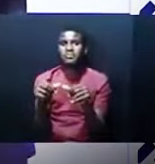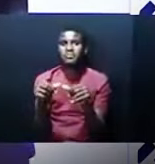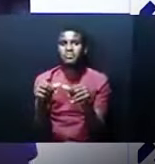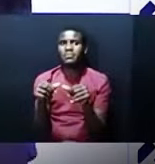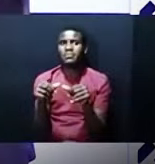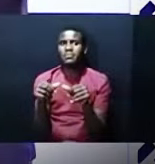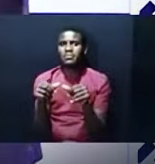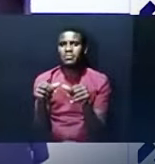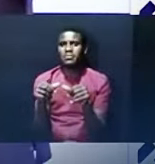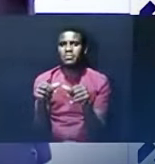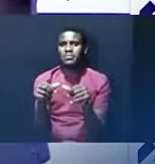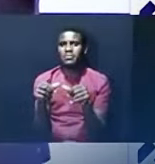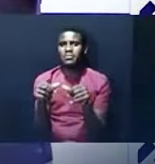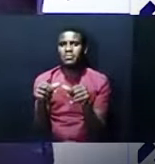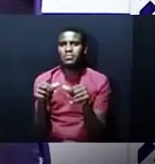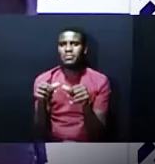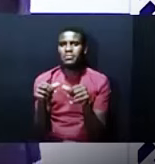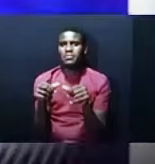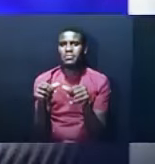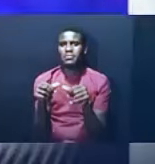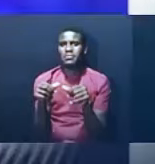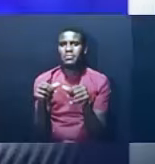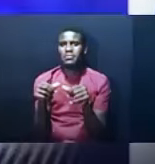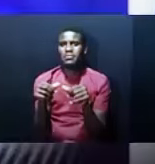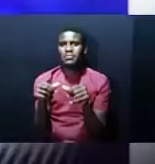Then look at